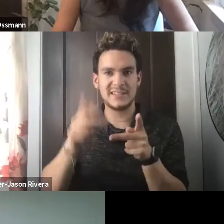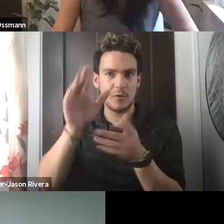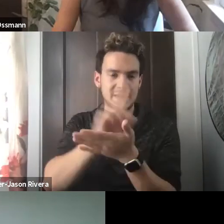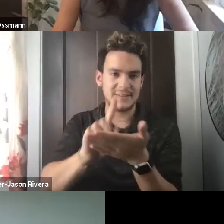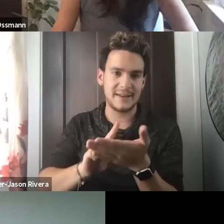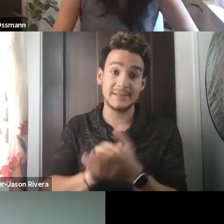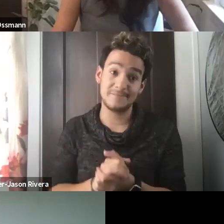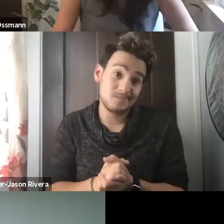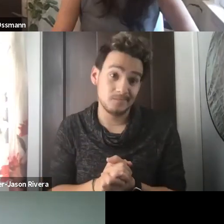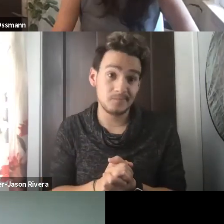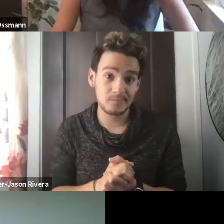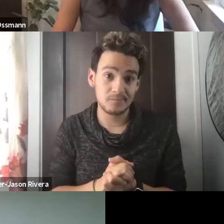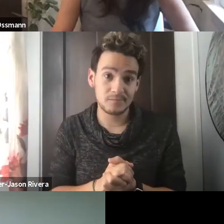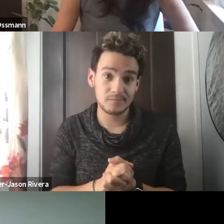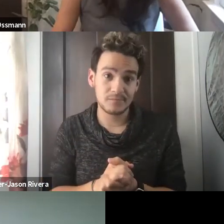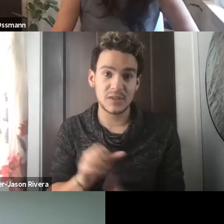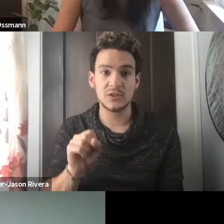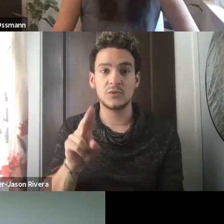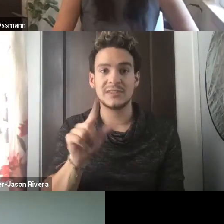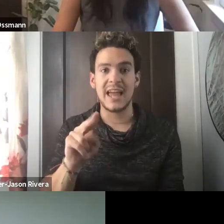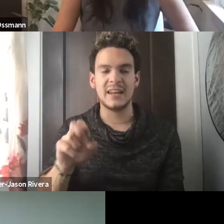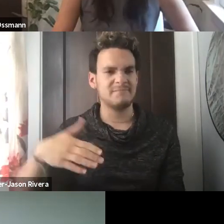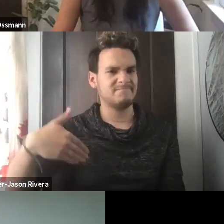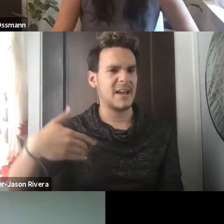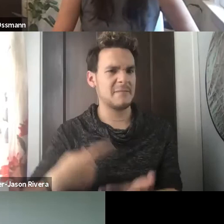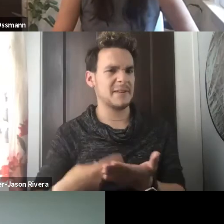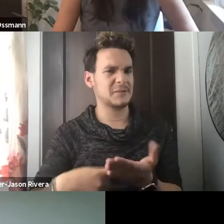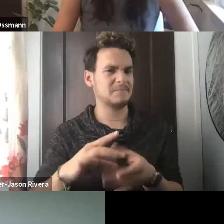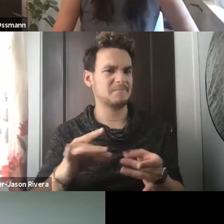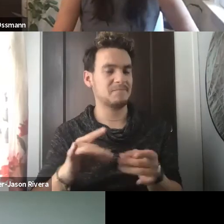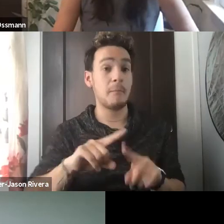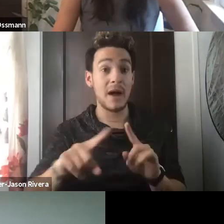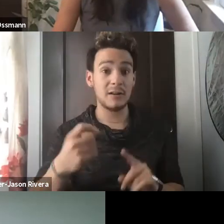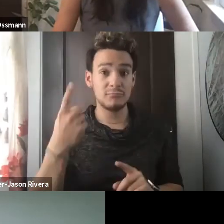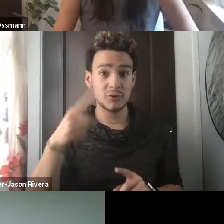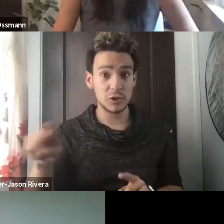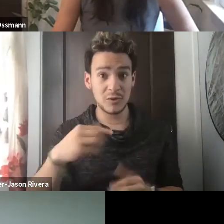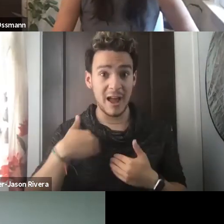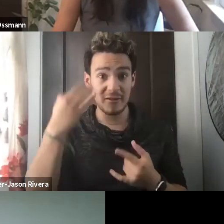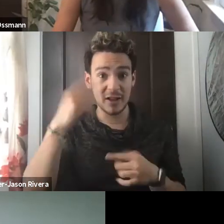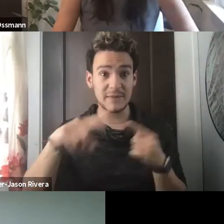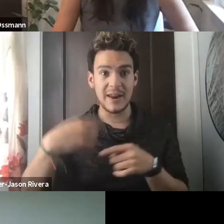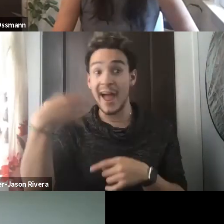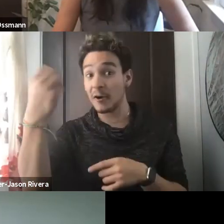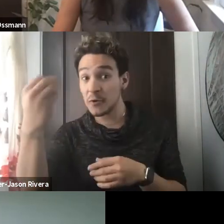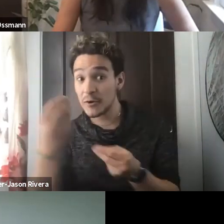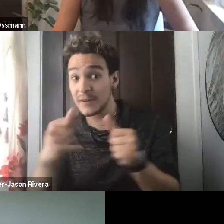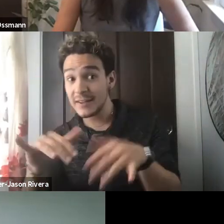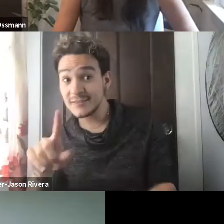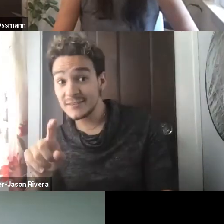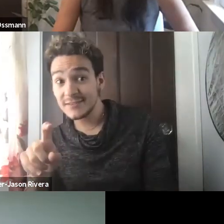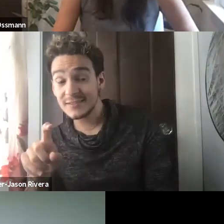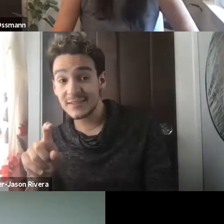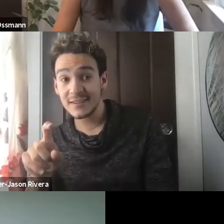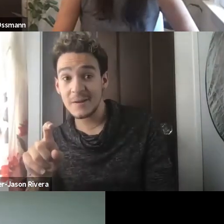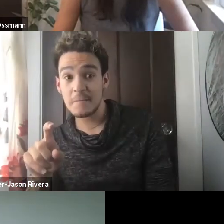designed. Well, and no one's mentioned it yet, but does anyone have any thoughts on the outdoor space? and